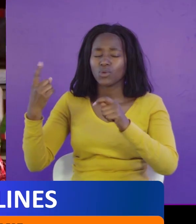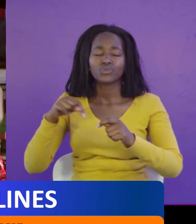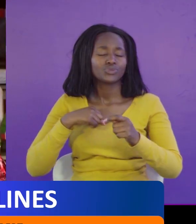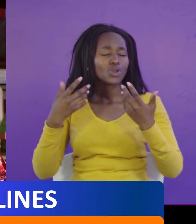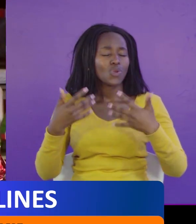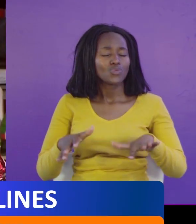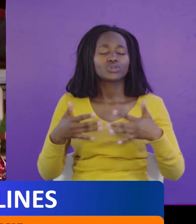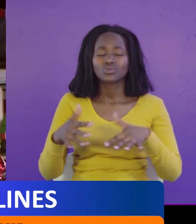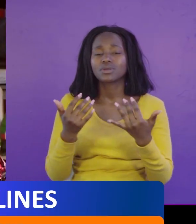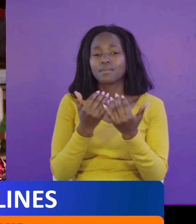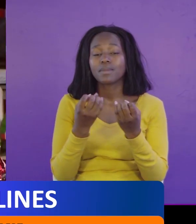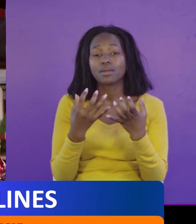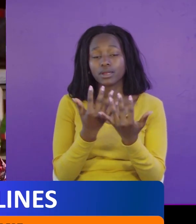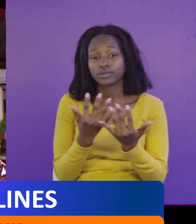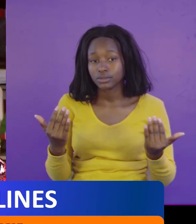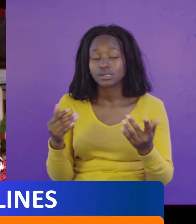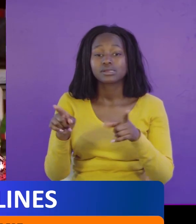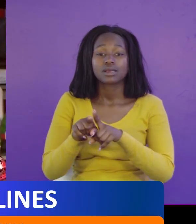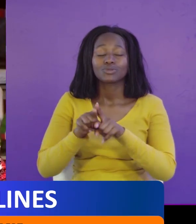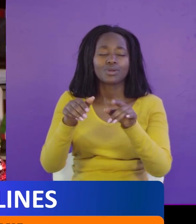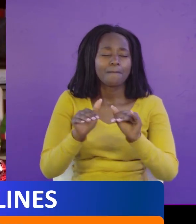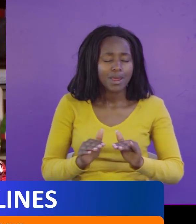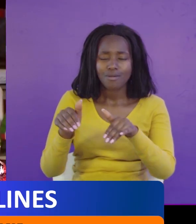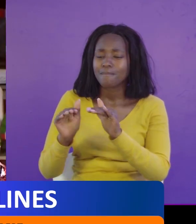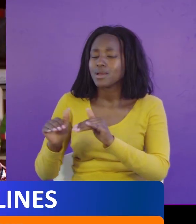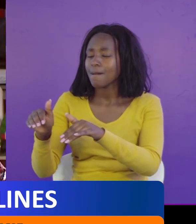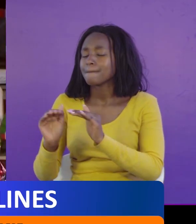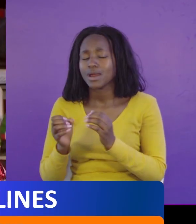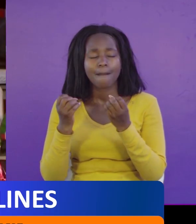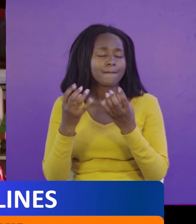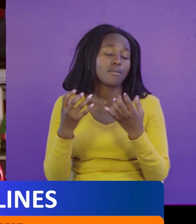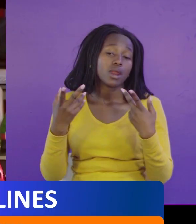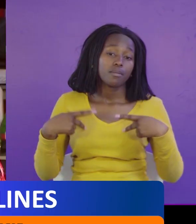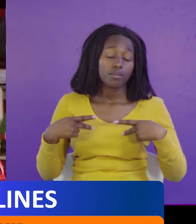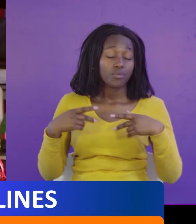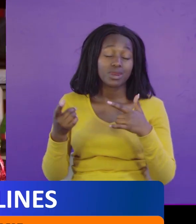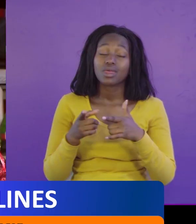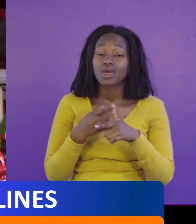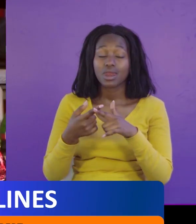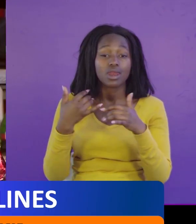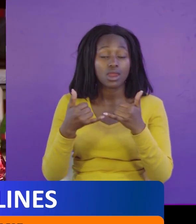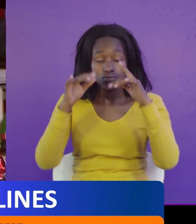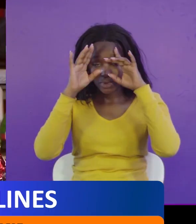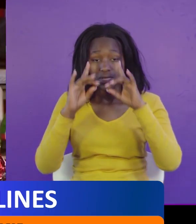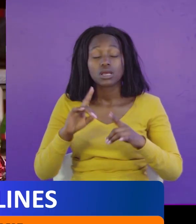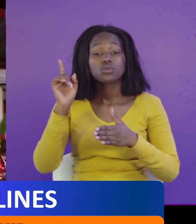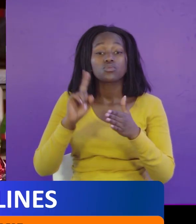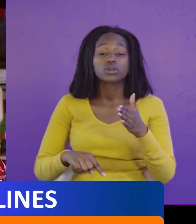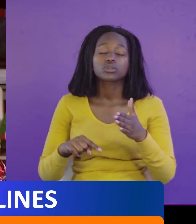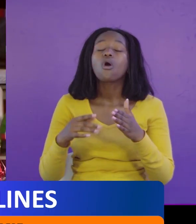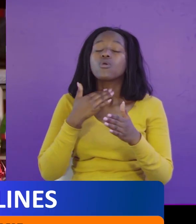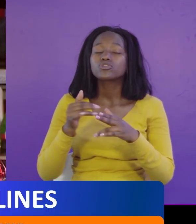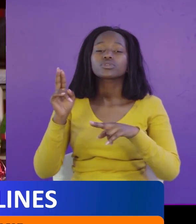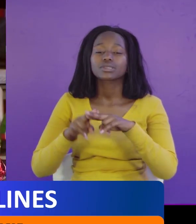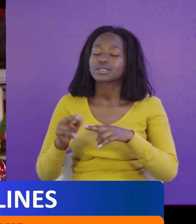one thing they can't do. They can't out-organize us. So we stopped agonizing, and now we are organizing to